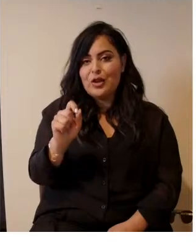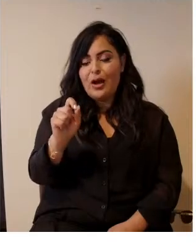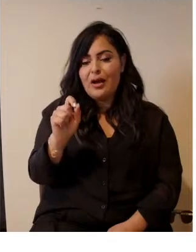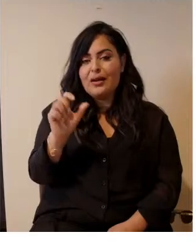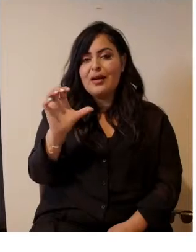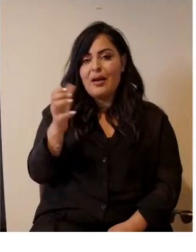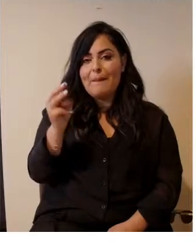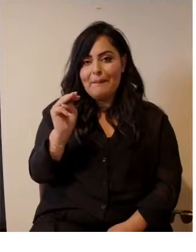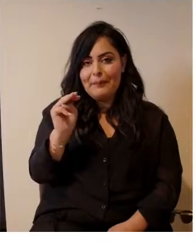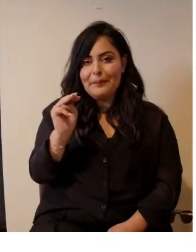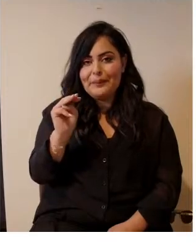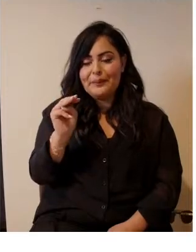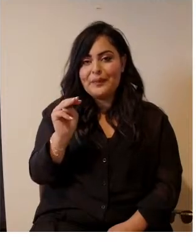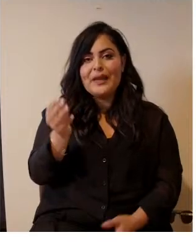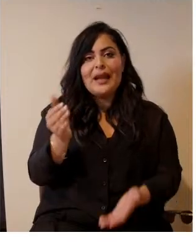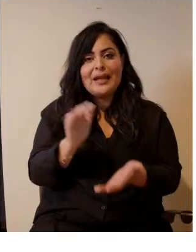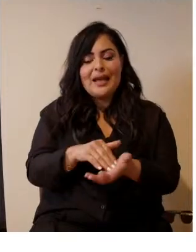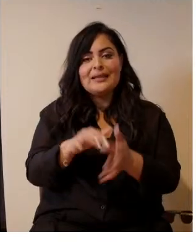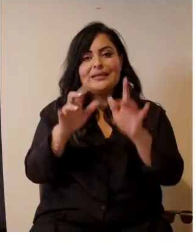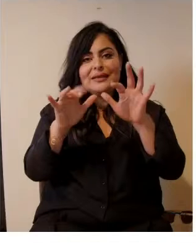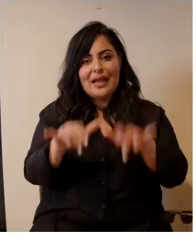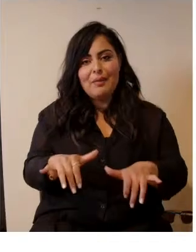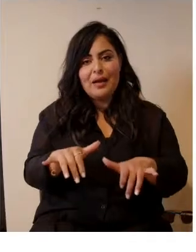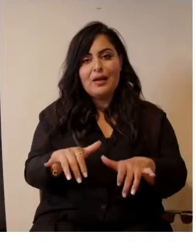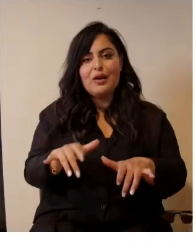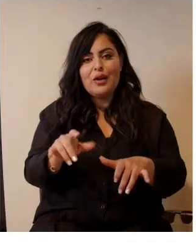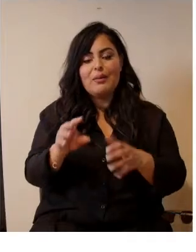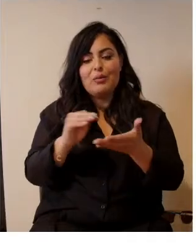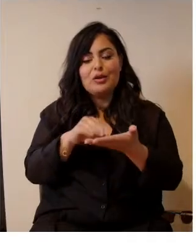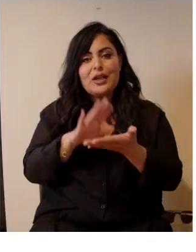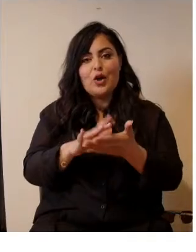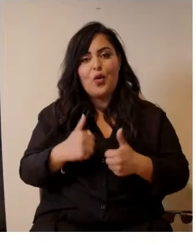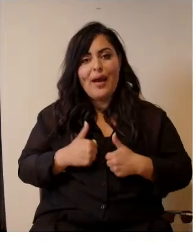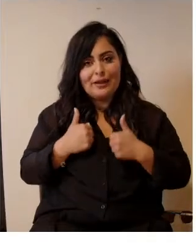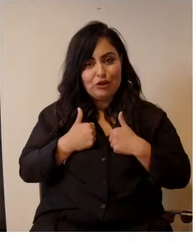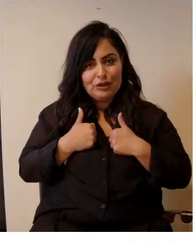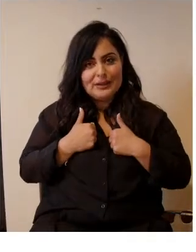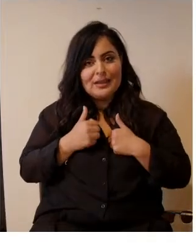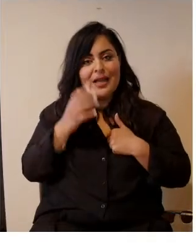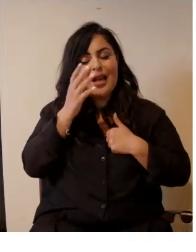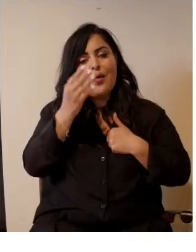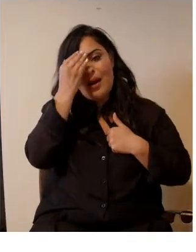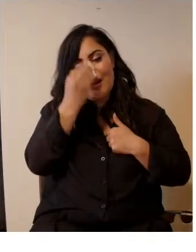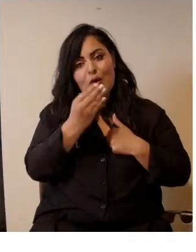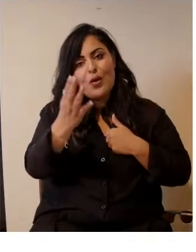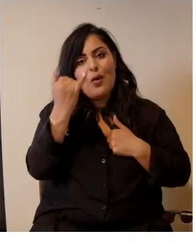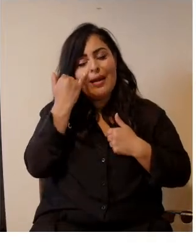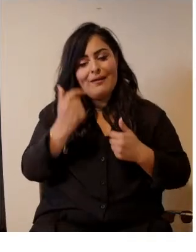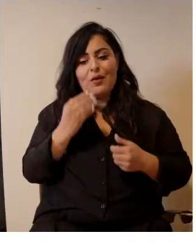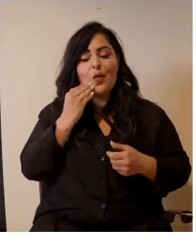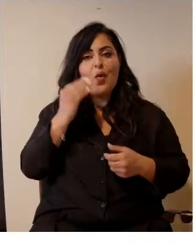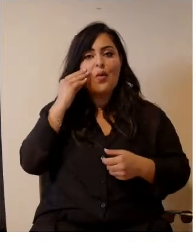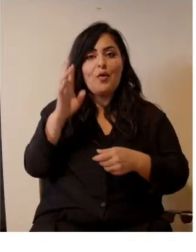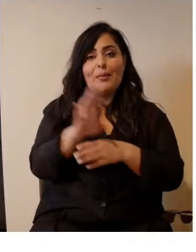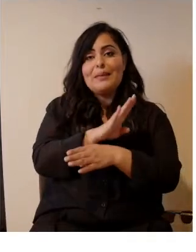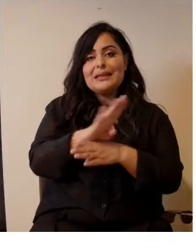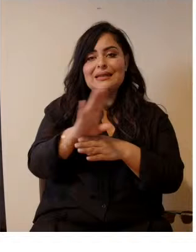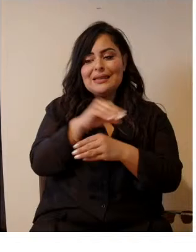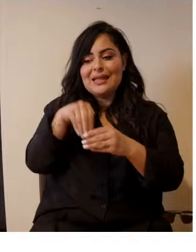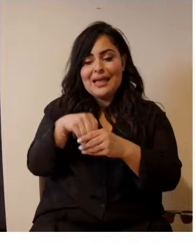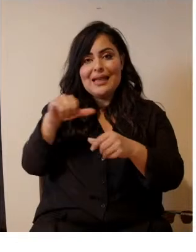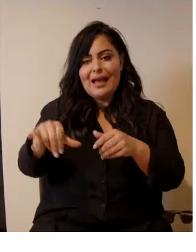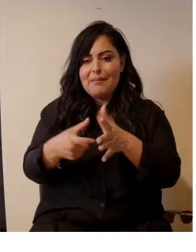GENASYS.com. Just check that. You could type in your address. It'll let you know if your residence or business is in